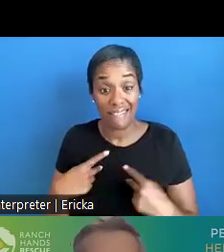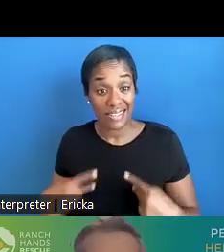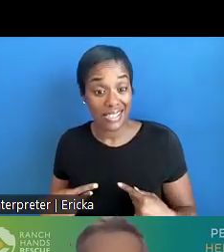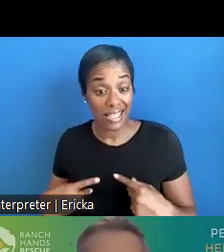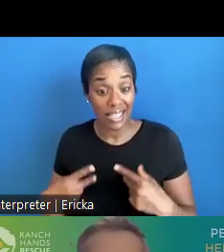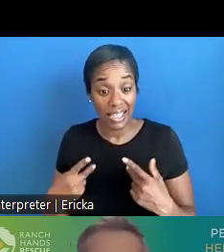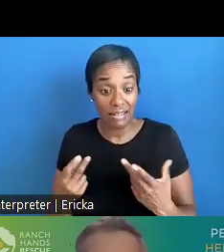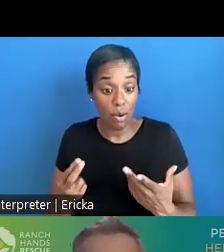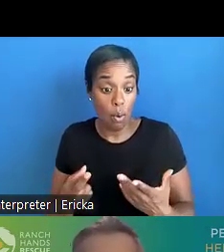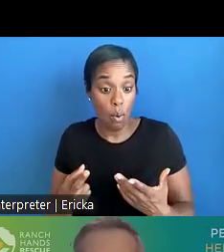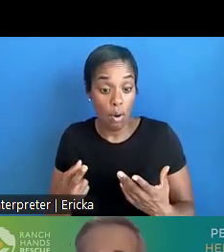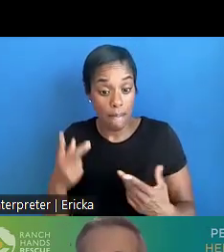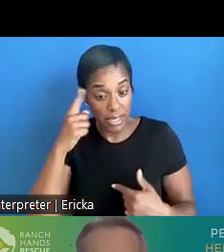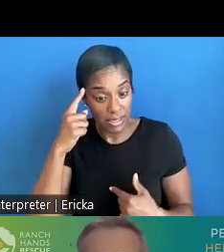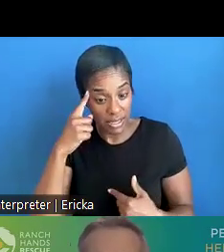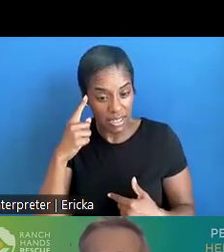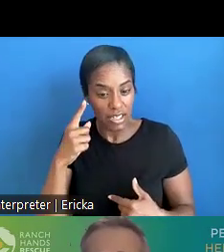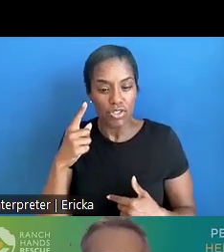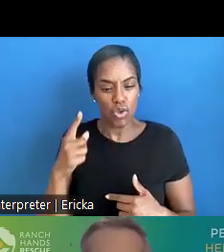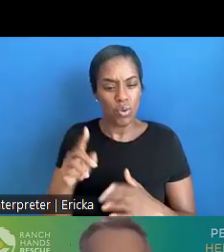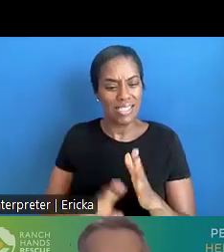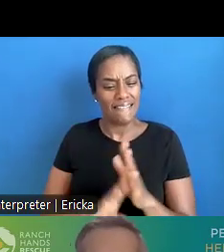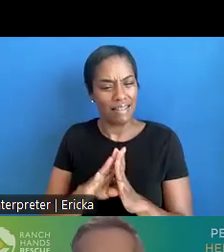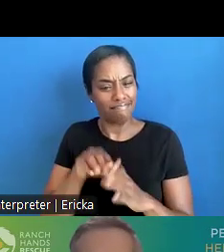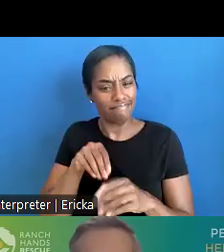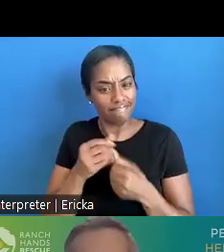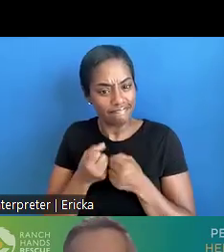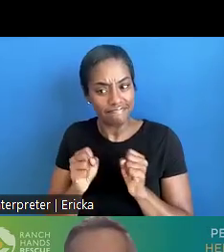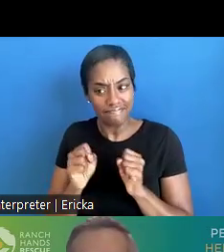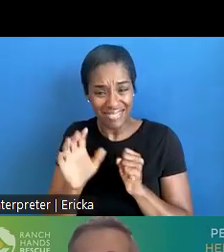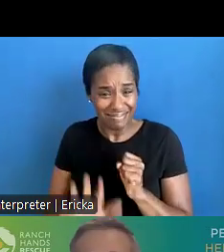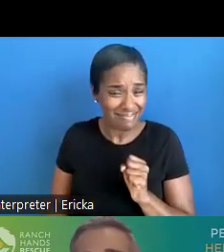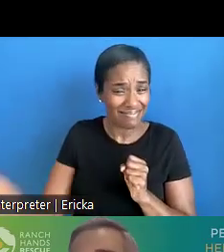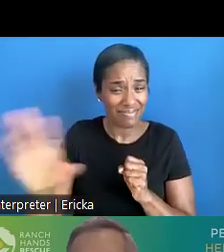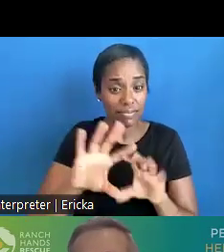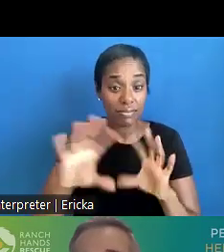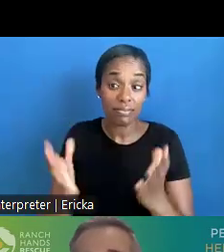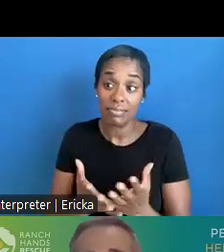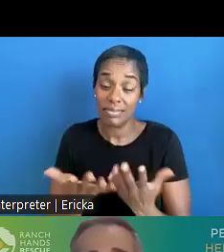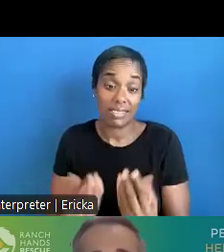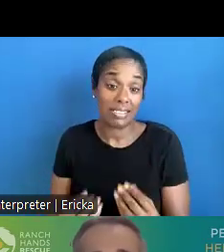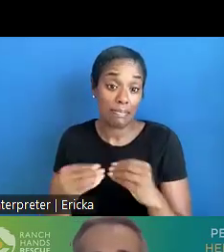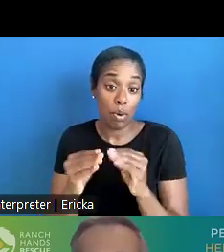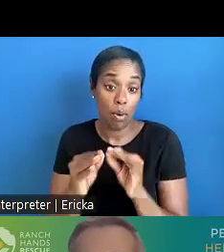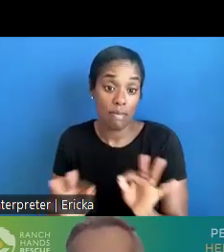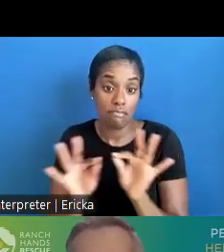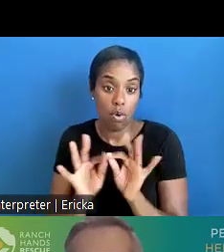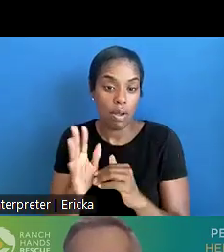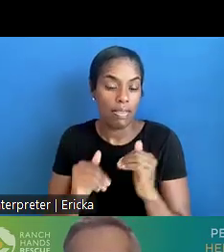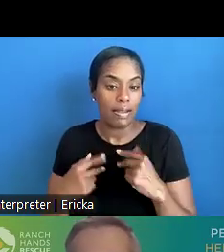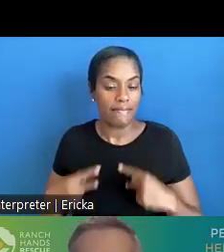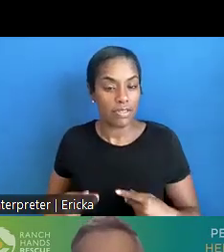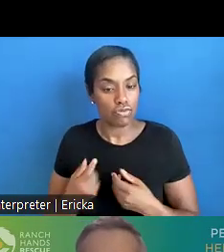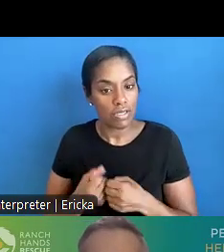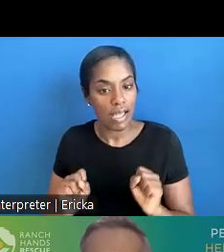internal safety and that felt safety in the world is just as important, in fact, more important in many ways than physical safety, but